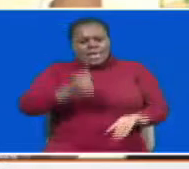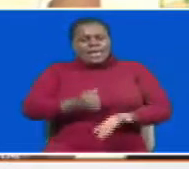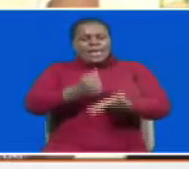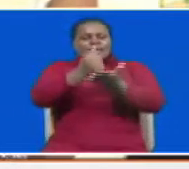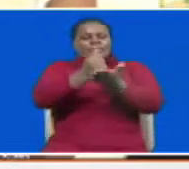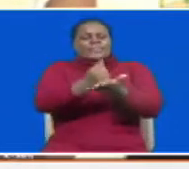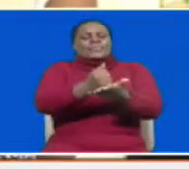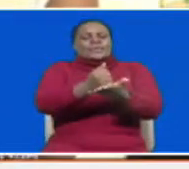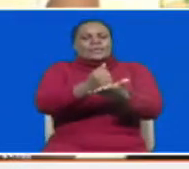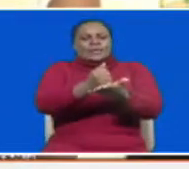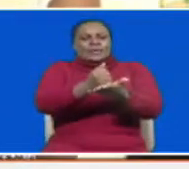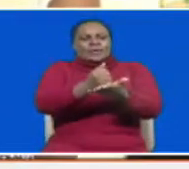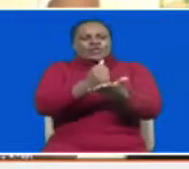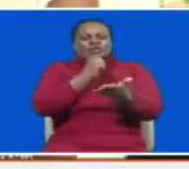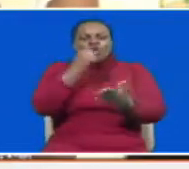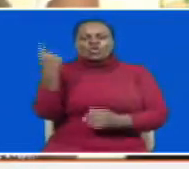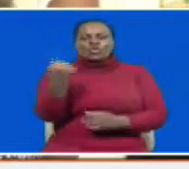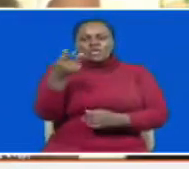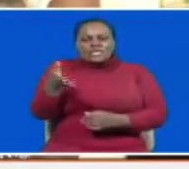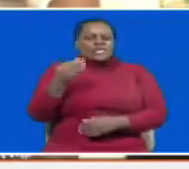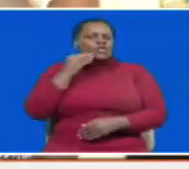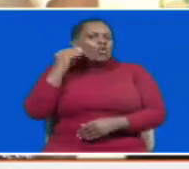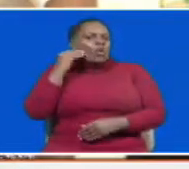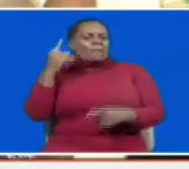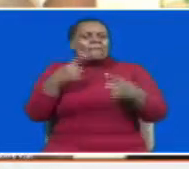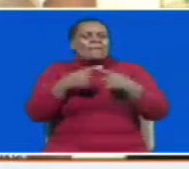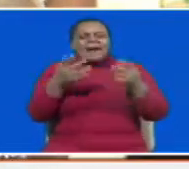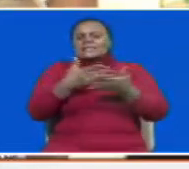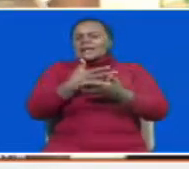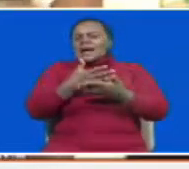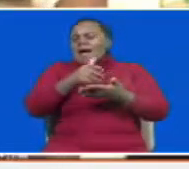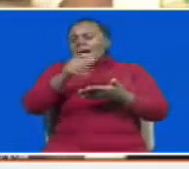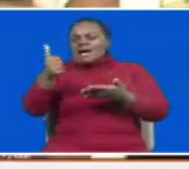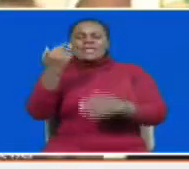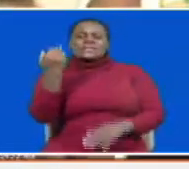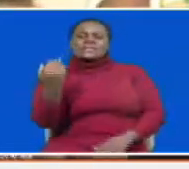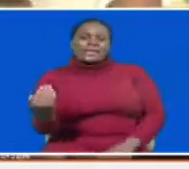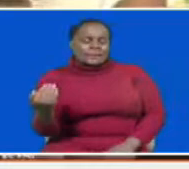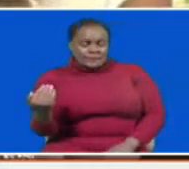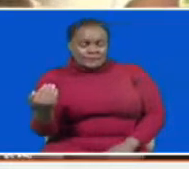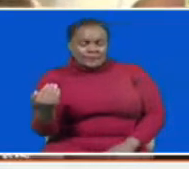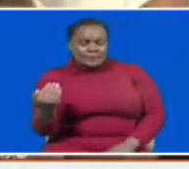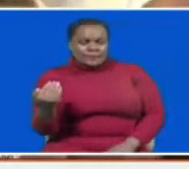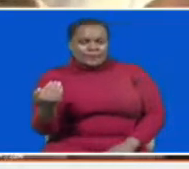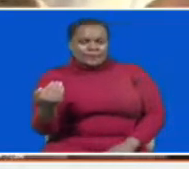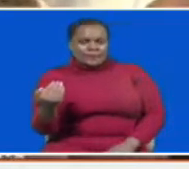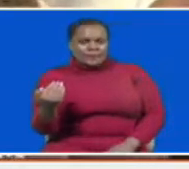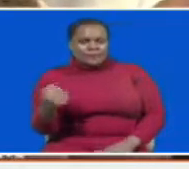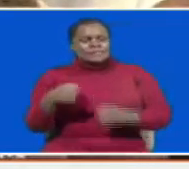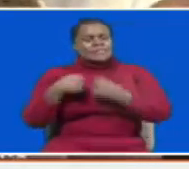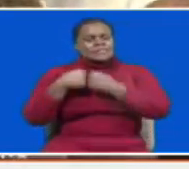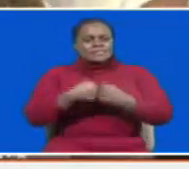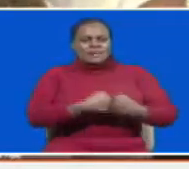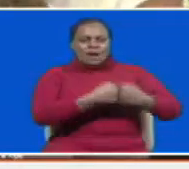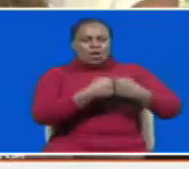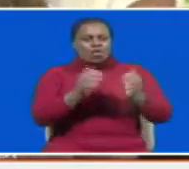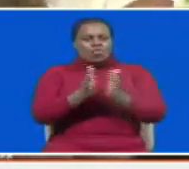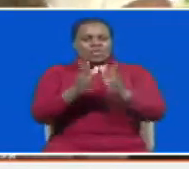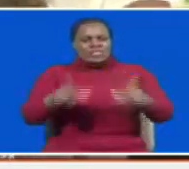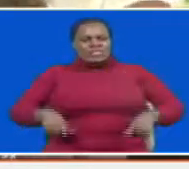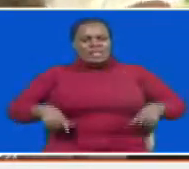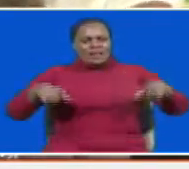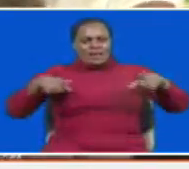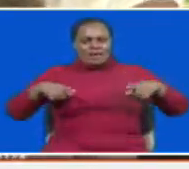saidia not only this home but any other child wenye wana struggle na maisha, they are